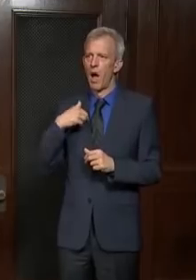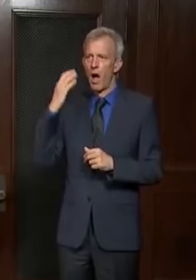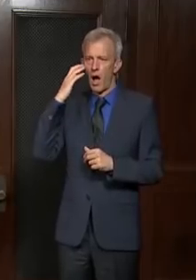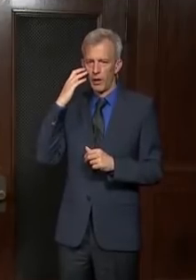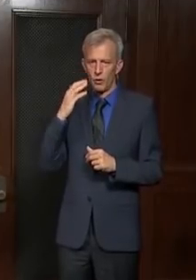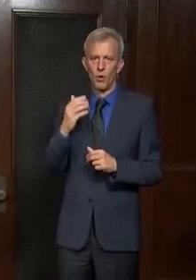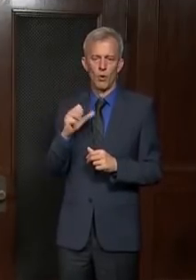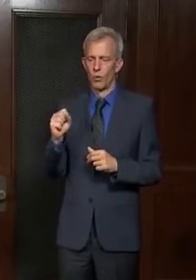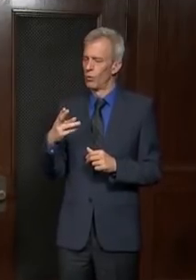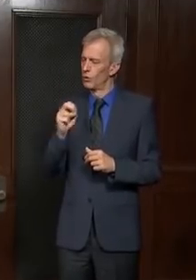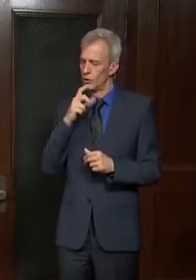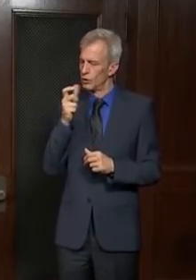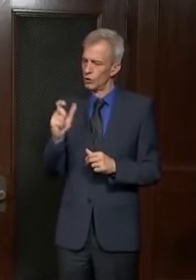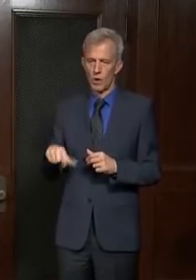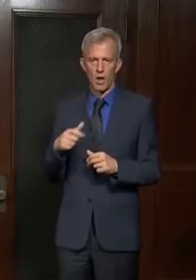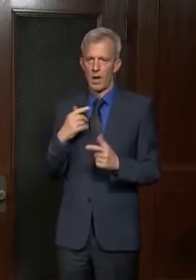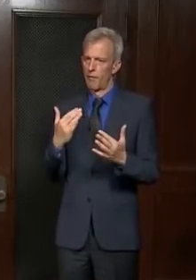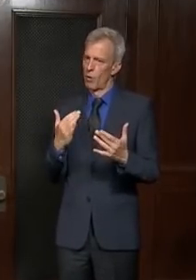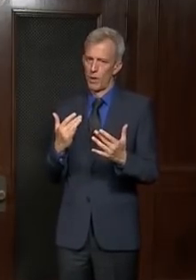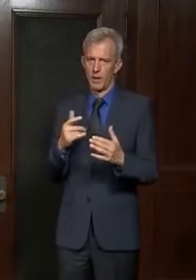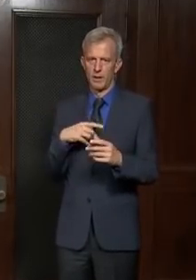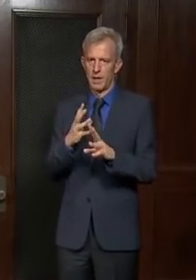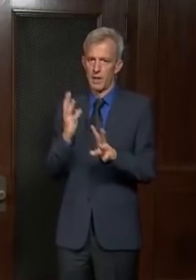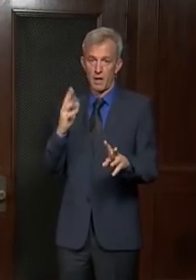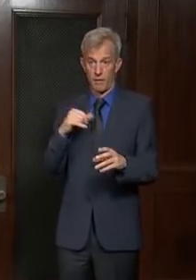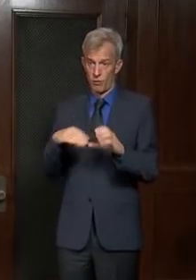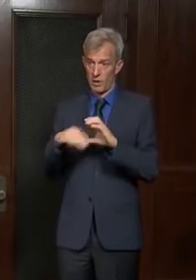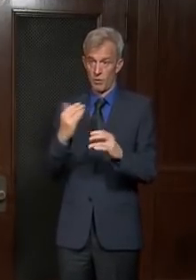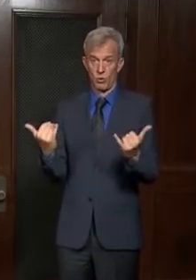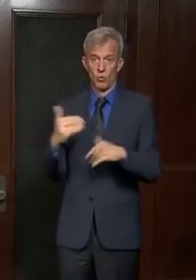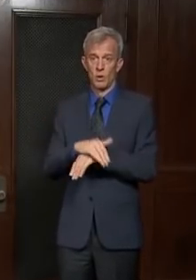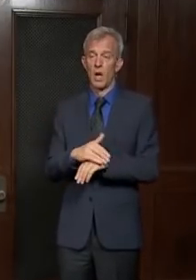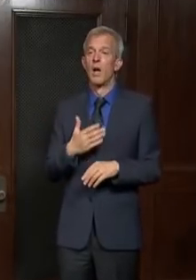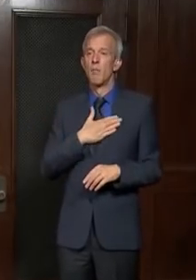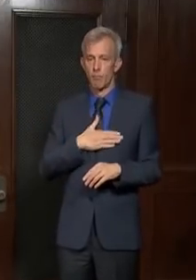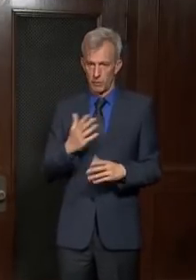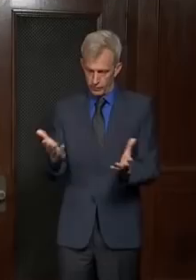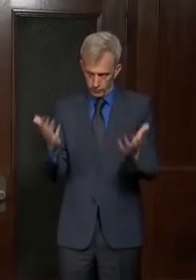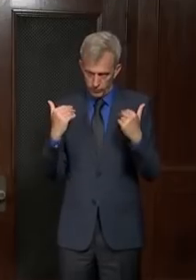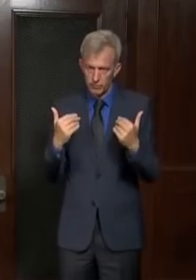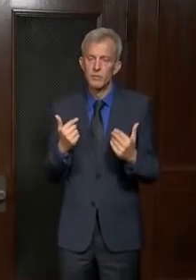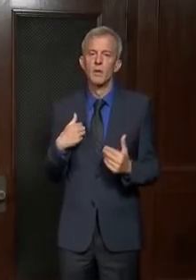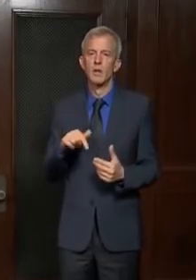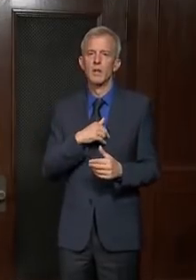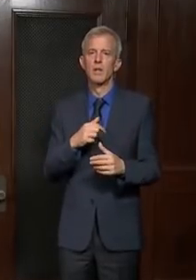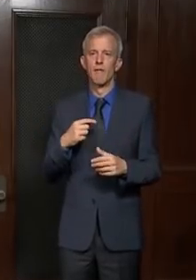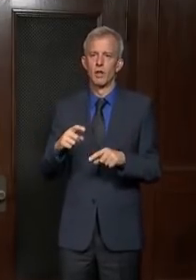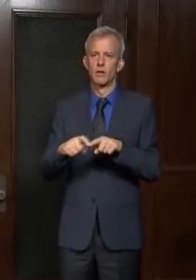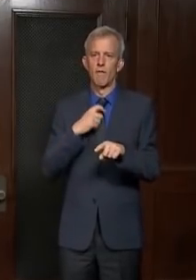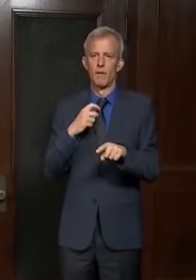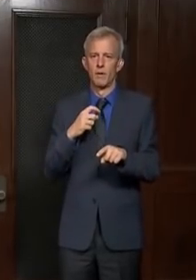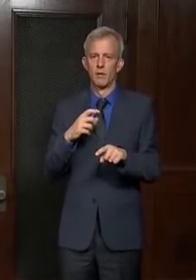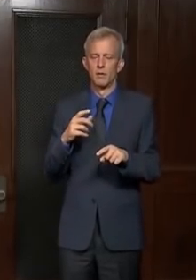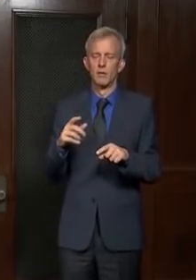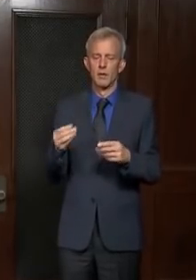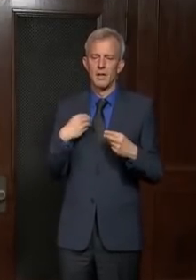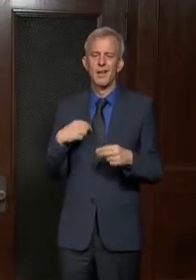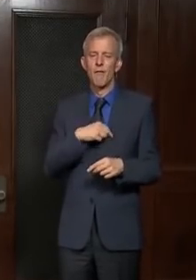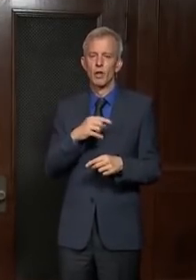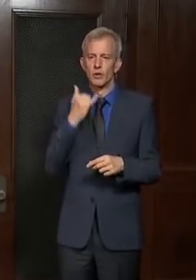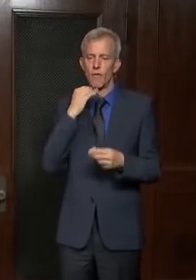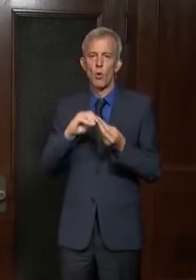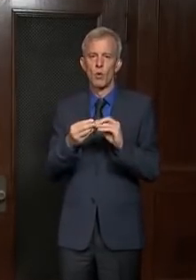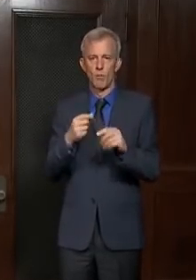wait any second. So if she wants to email us even tonight, she might be listening, please do that. Give us a phone number. We'll call you. We'll make sure you're in a room